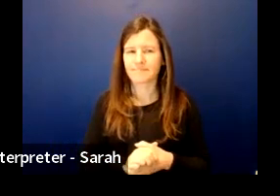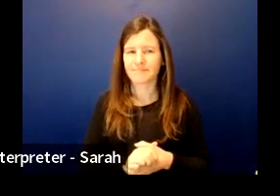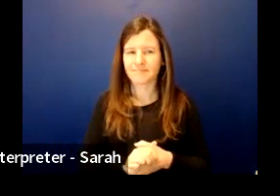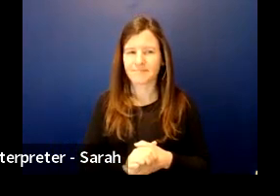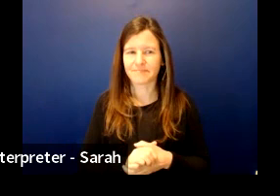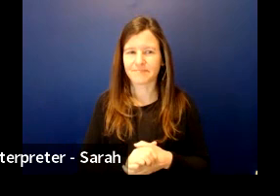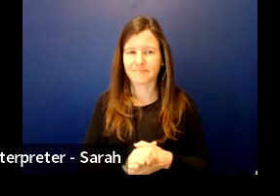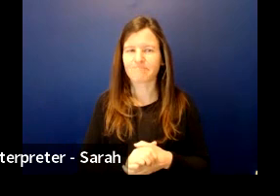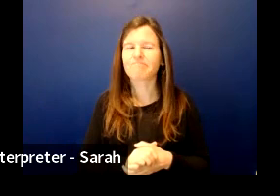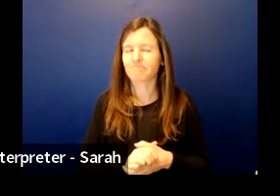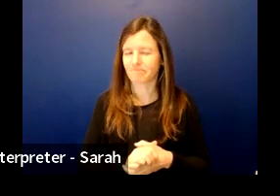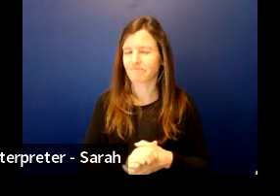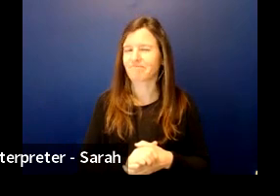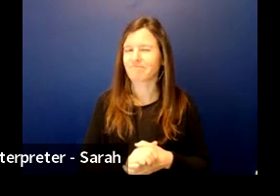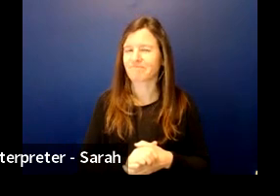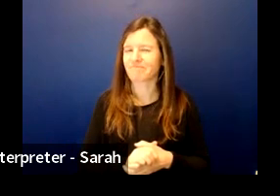Let's go with